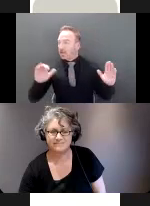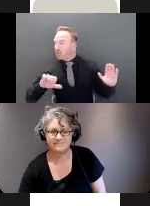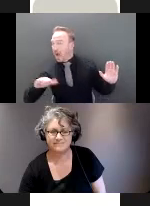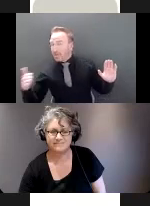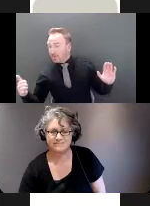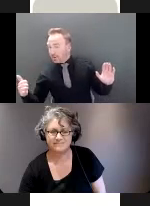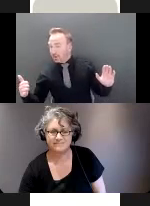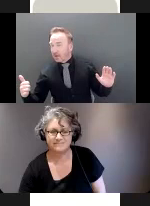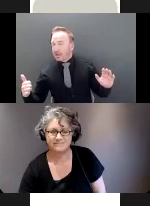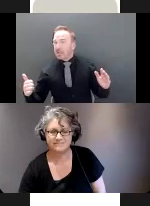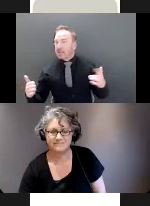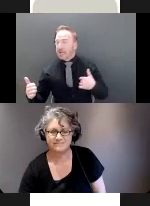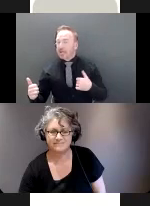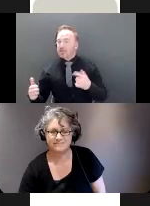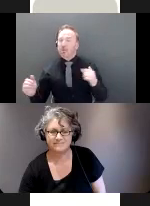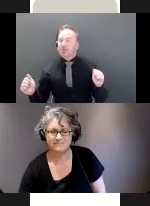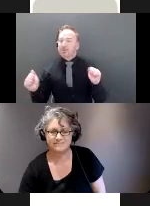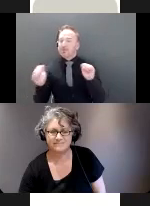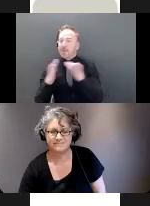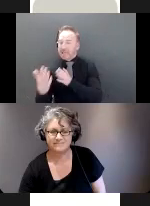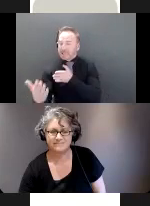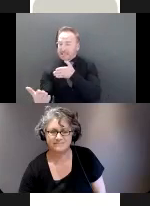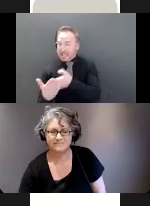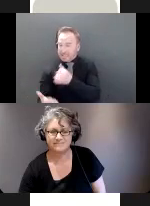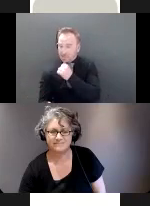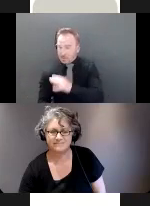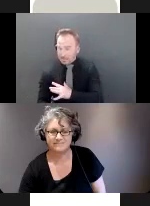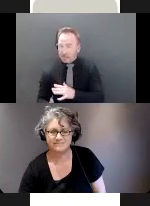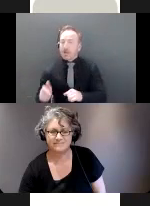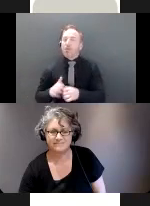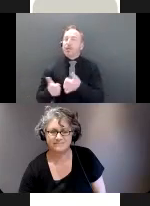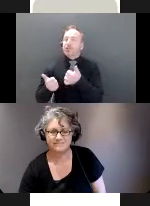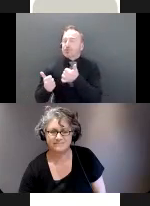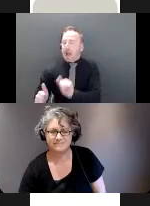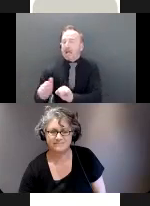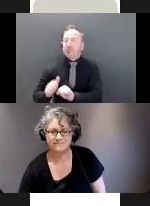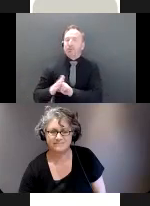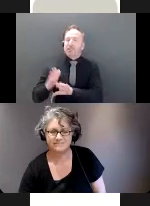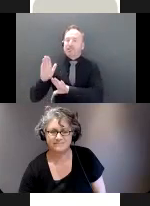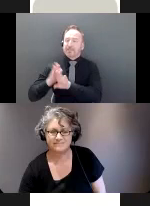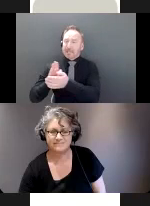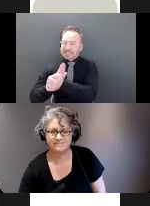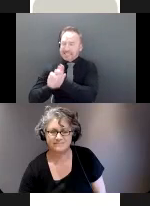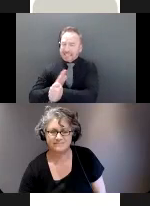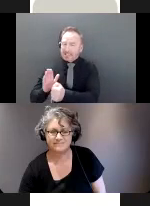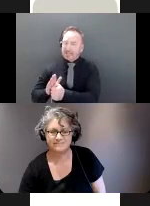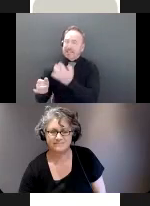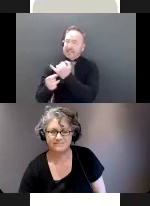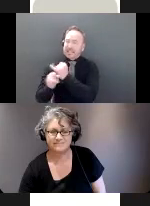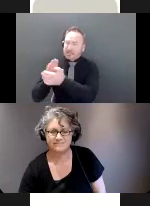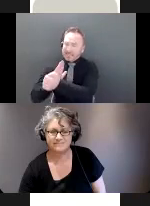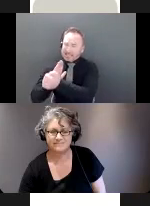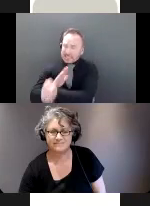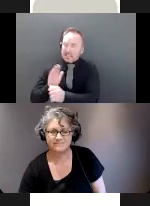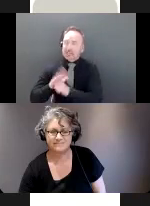against women sector, is kind of skill building and promoting that self-advocacy that older women are telling us, if I didn't